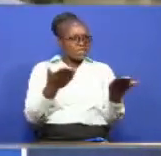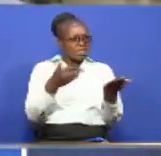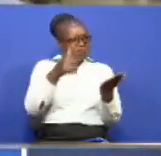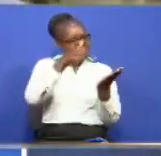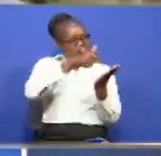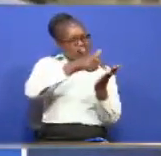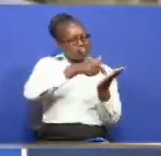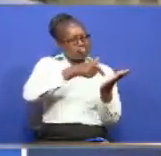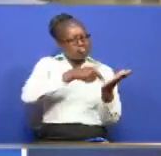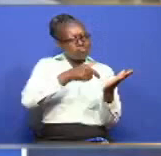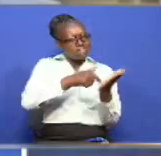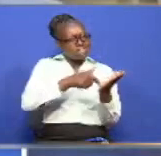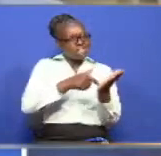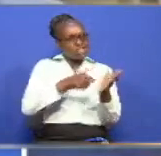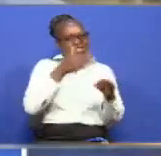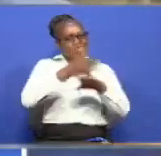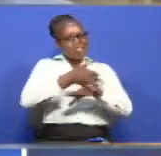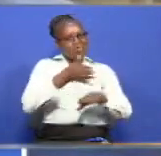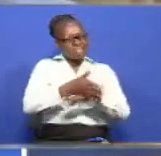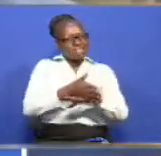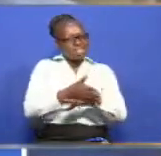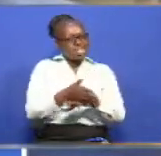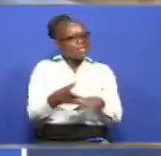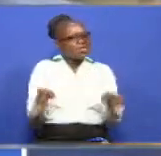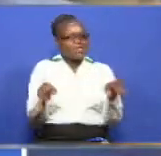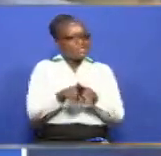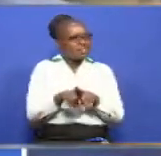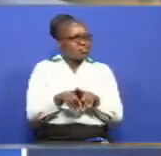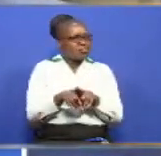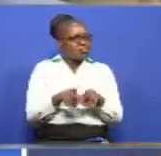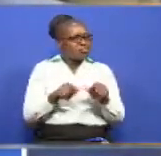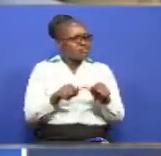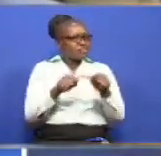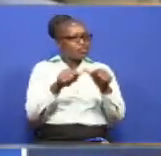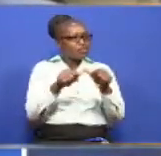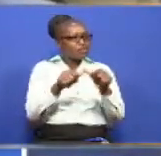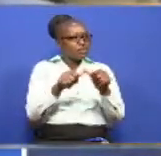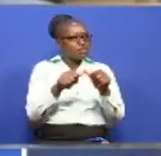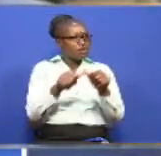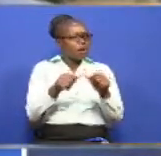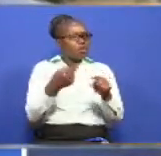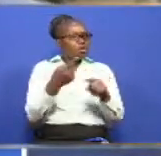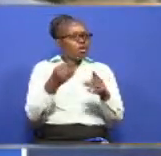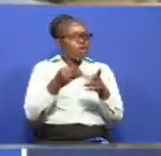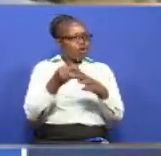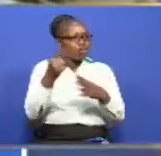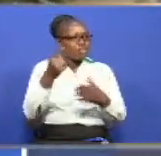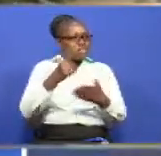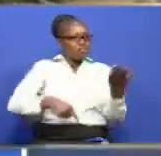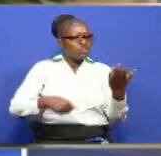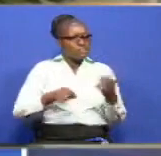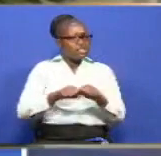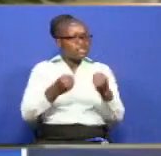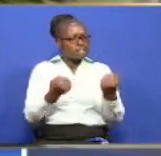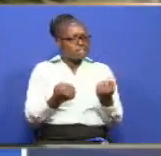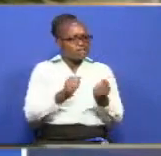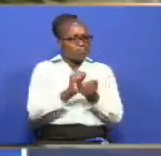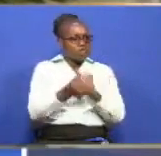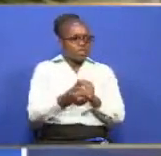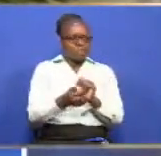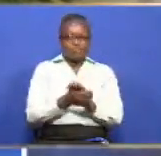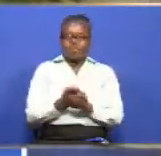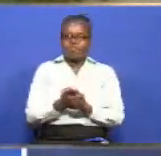motion are fabrications. Are you still standing by that, and what has changed going forward? Thank you so